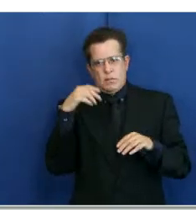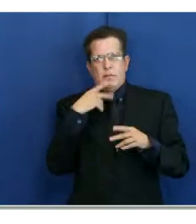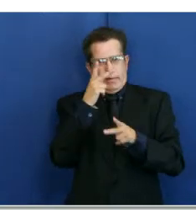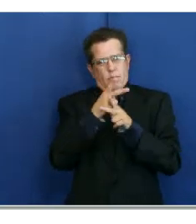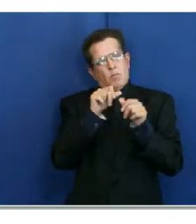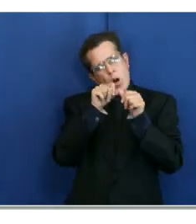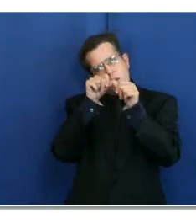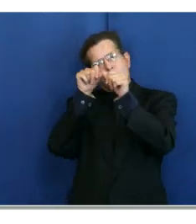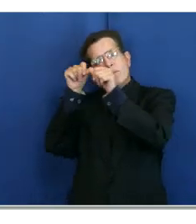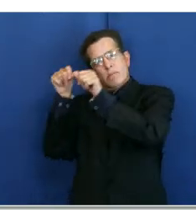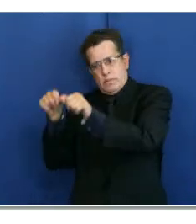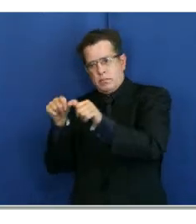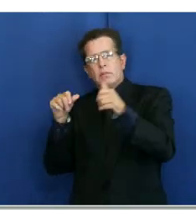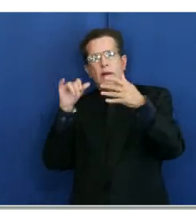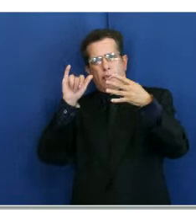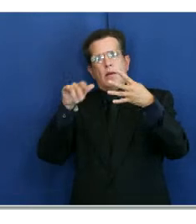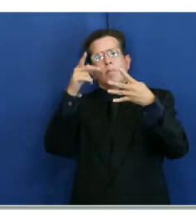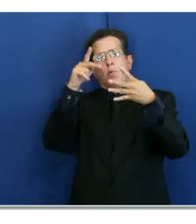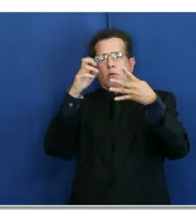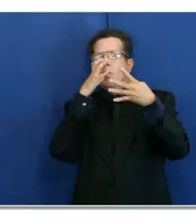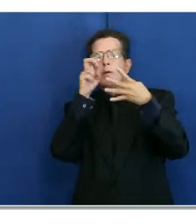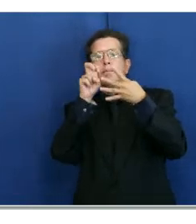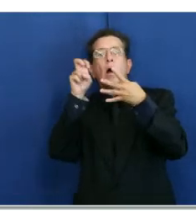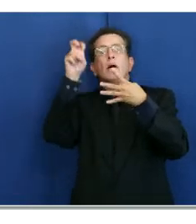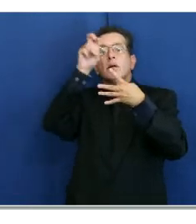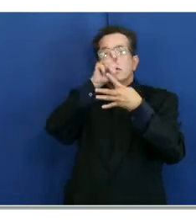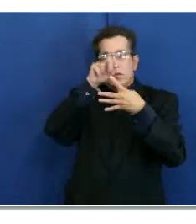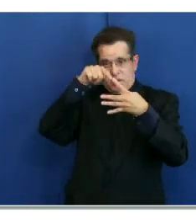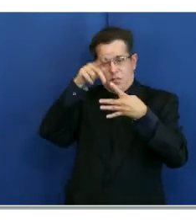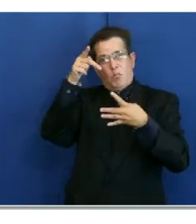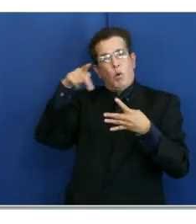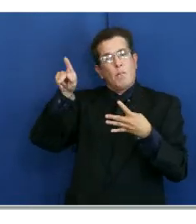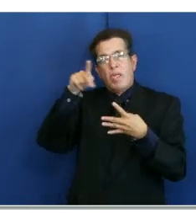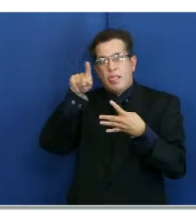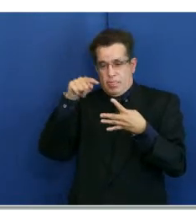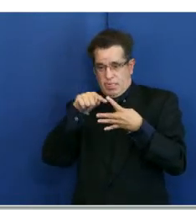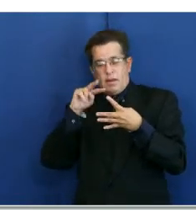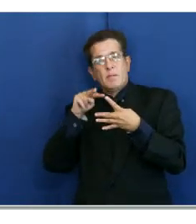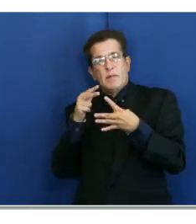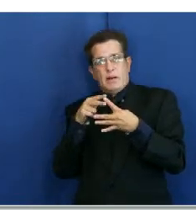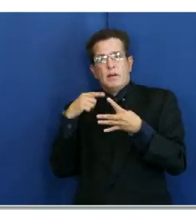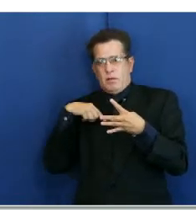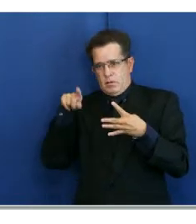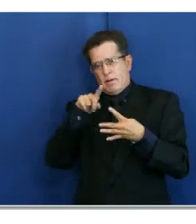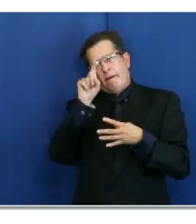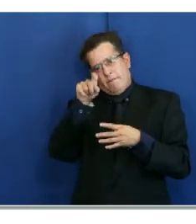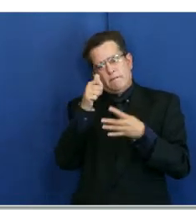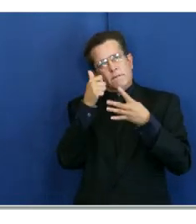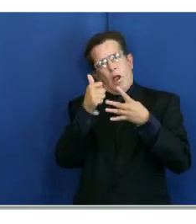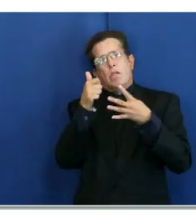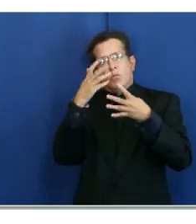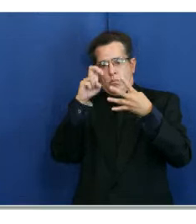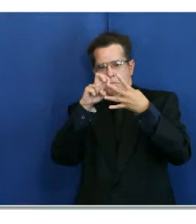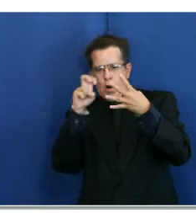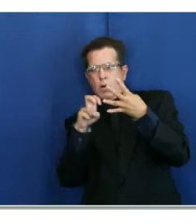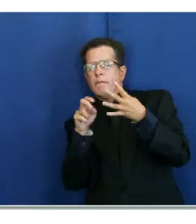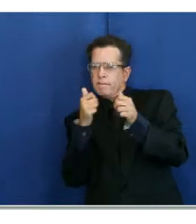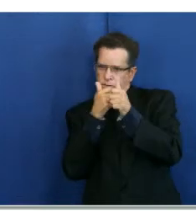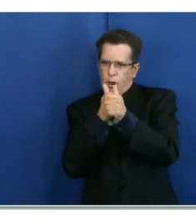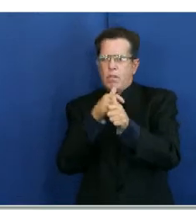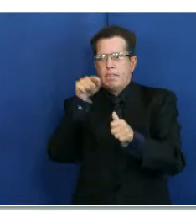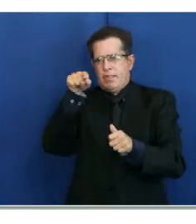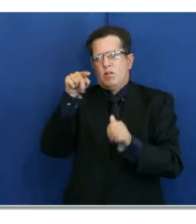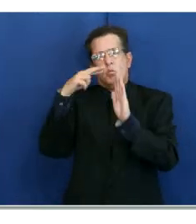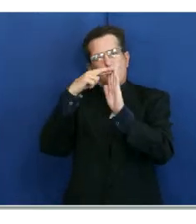the tier, the purple tier, will require that all of us follow these best practices that are focused here on this